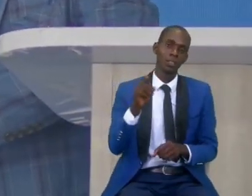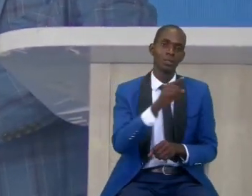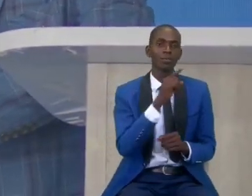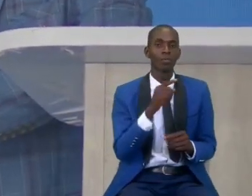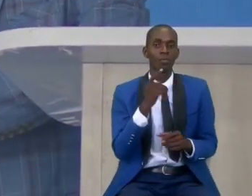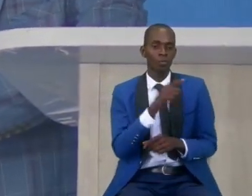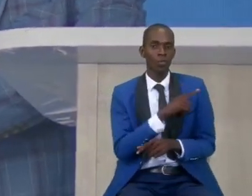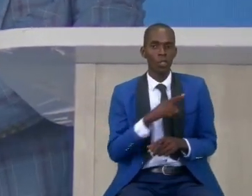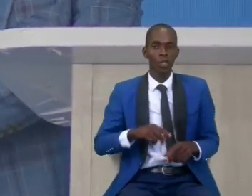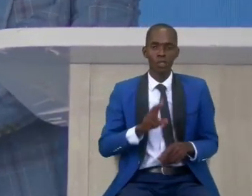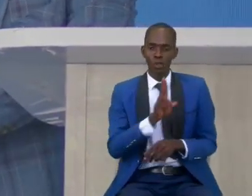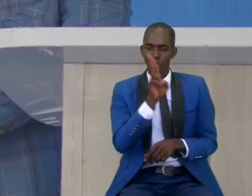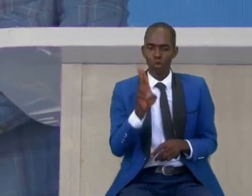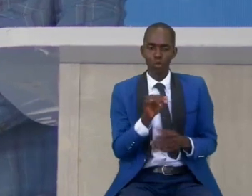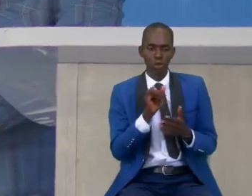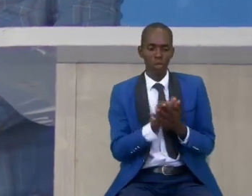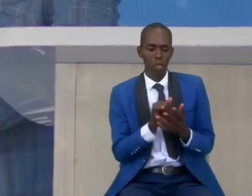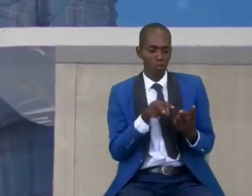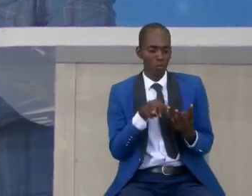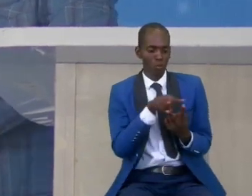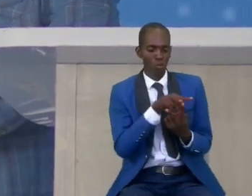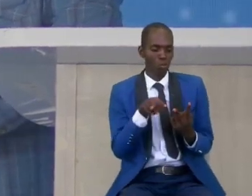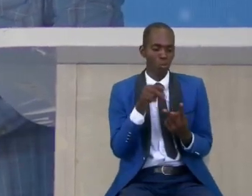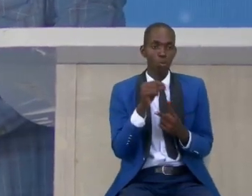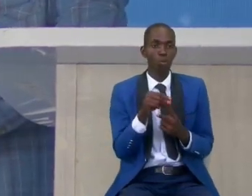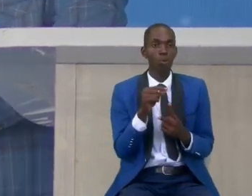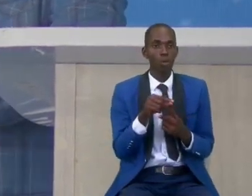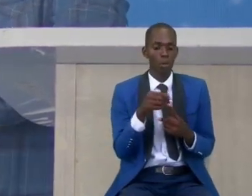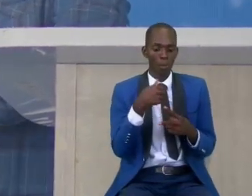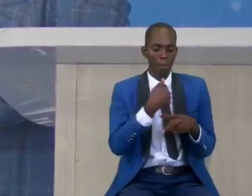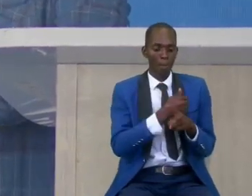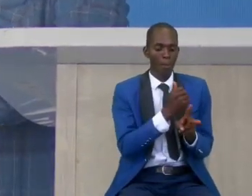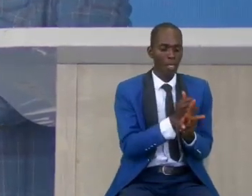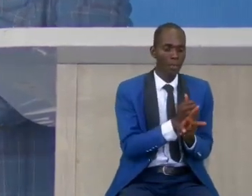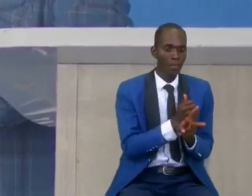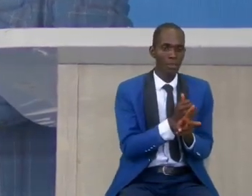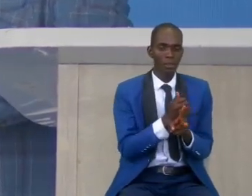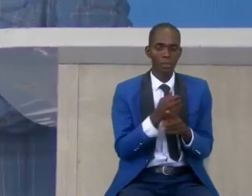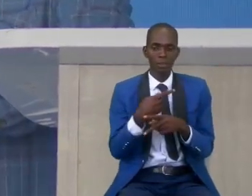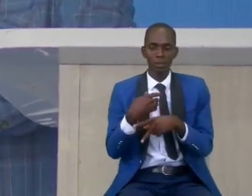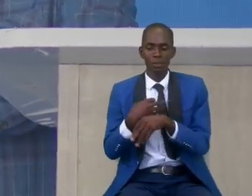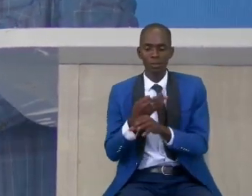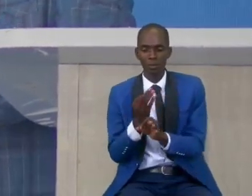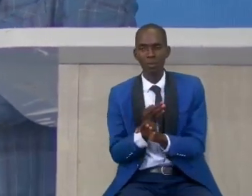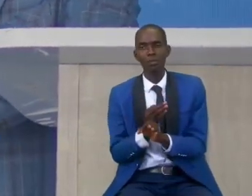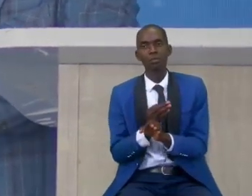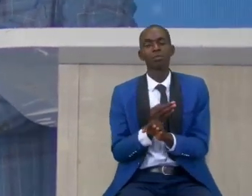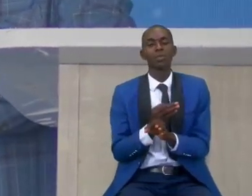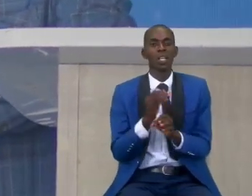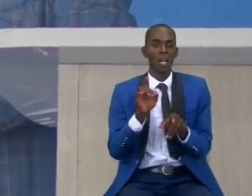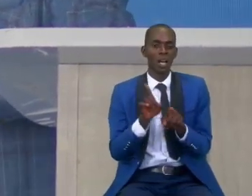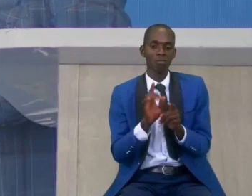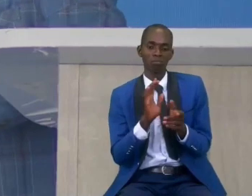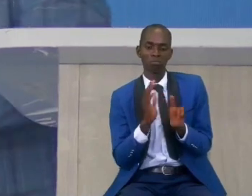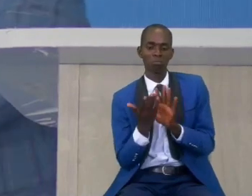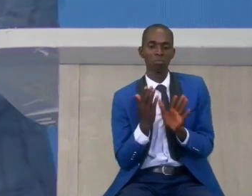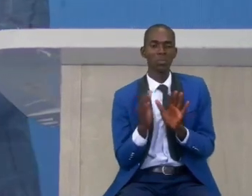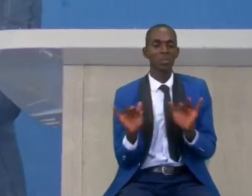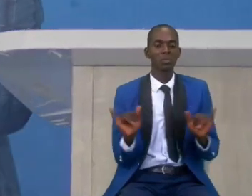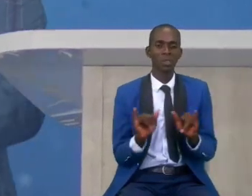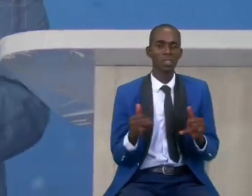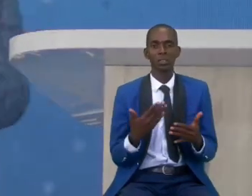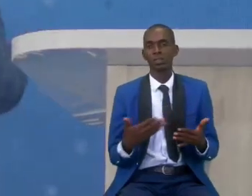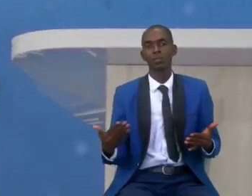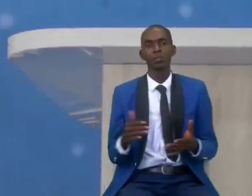made, transformed, as synonyms, meaning the same thing. I made him, I formed him, I created him.